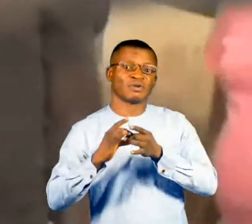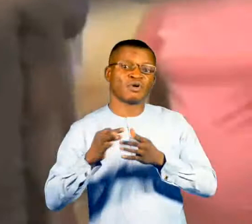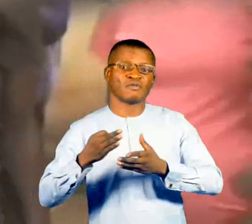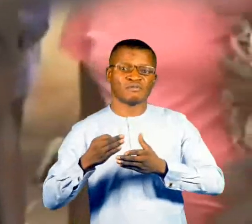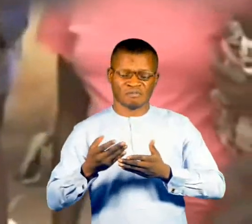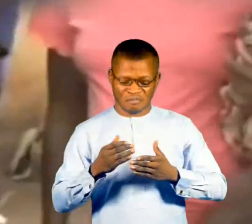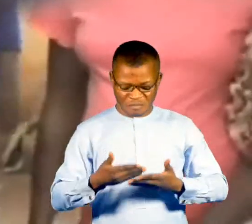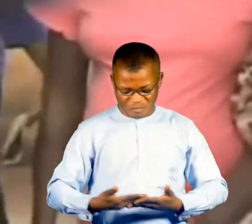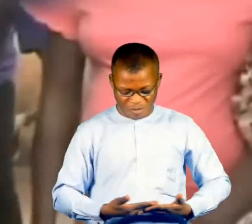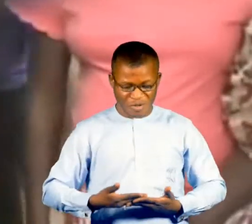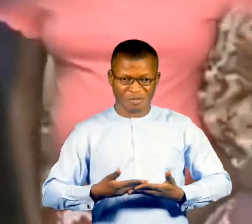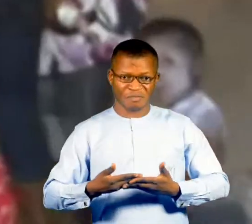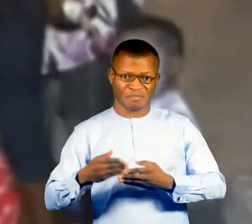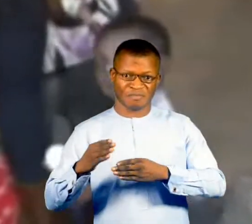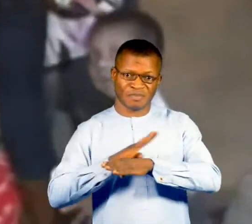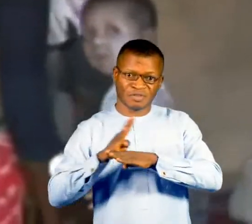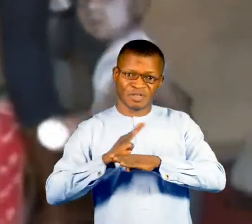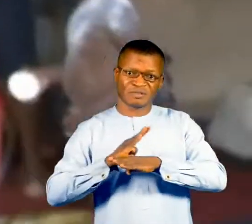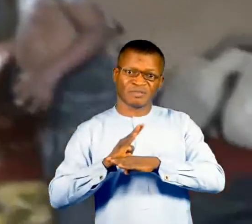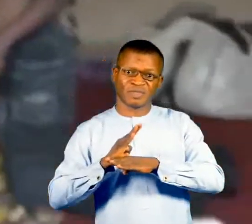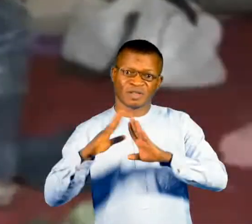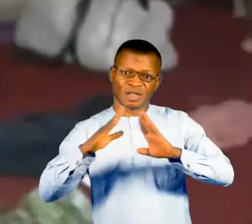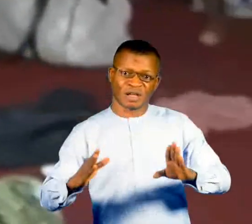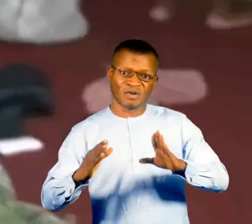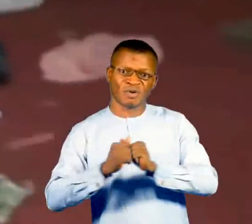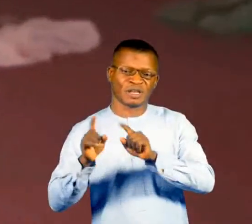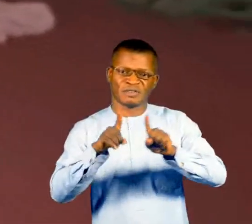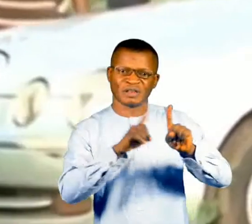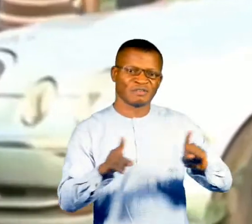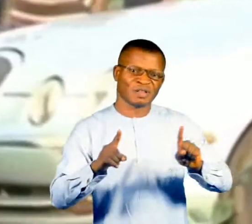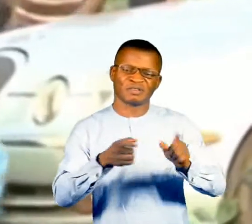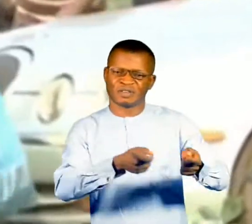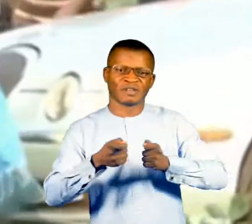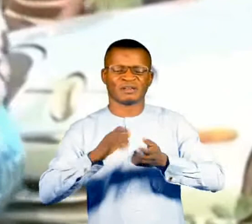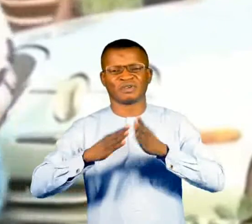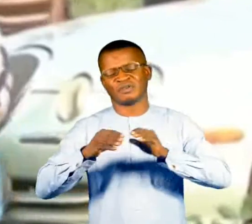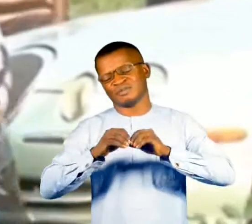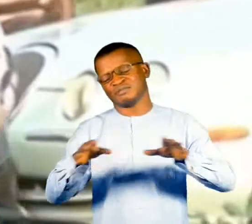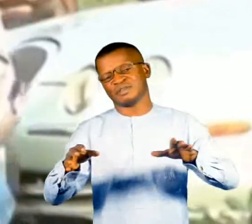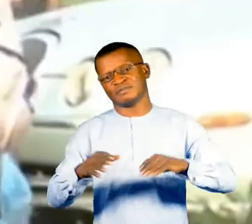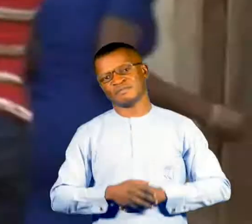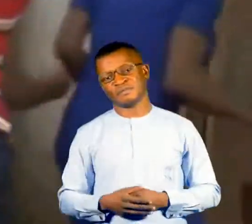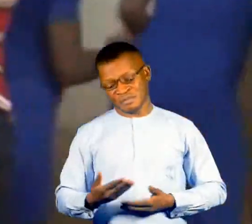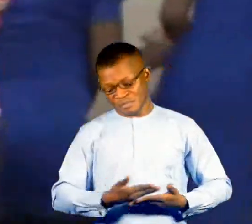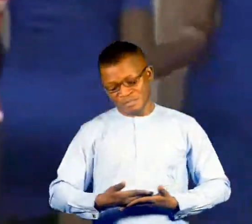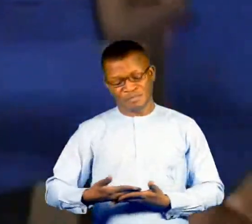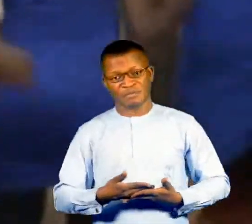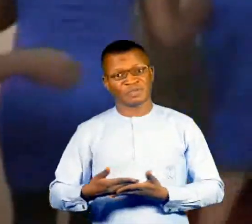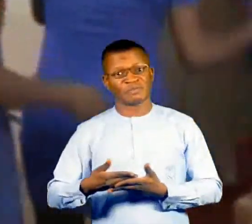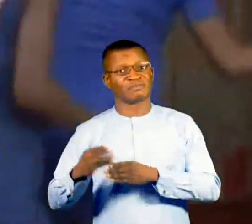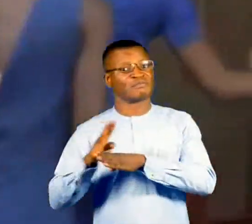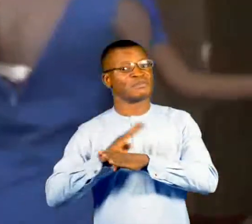The operation of baby factories, illegal orphanages and abduction of children has become very rampant.